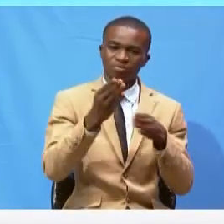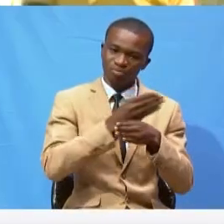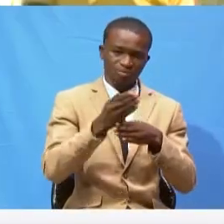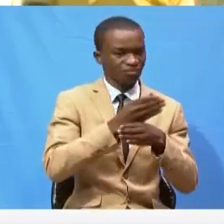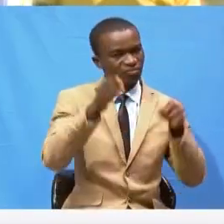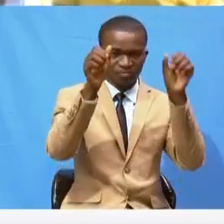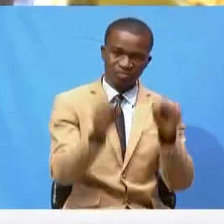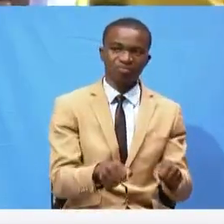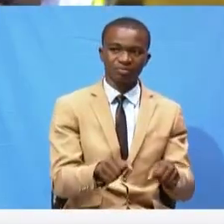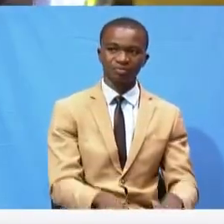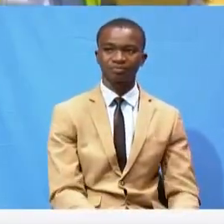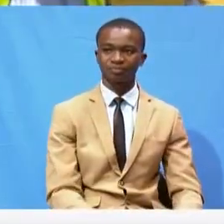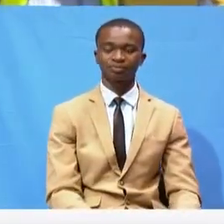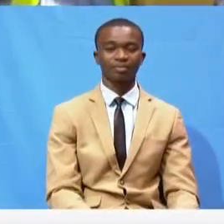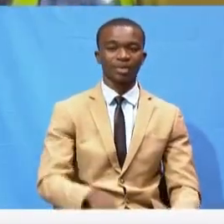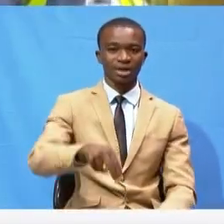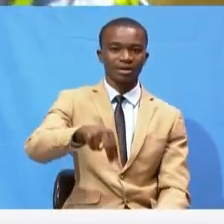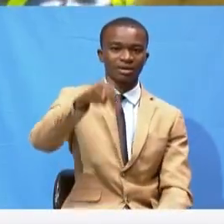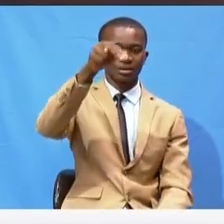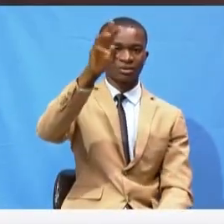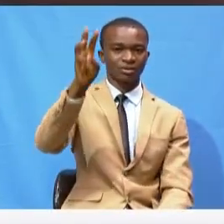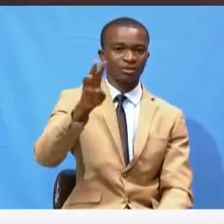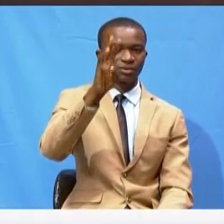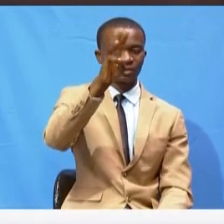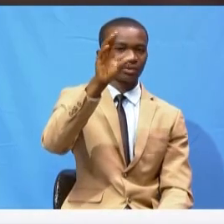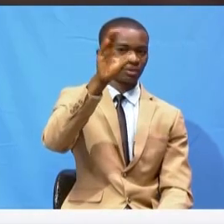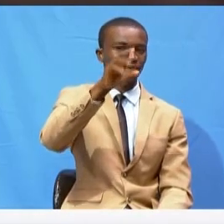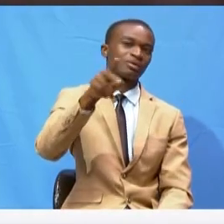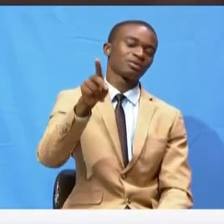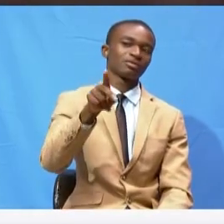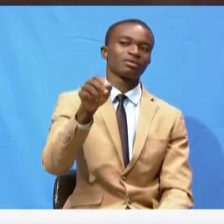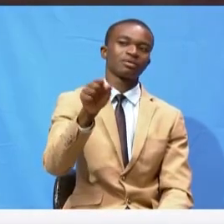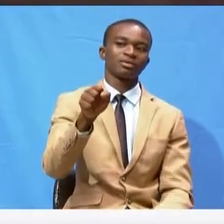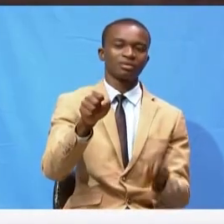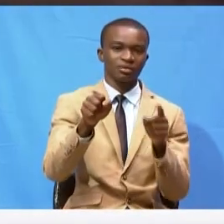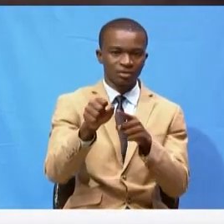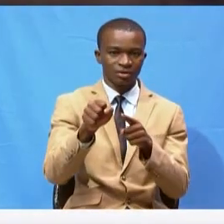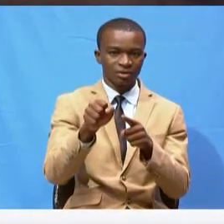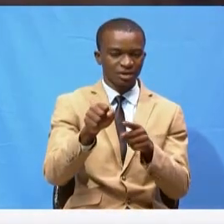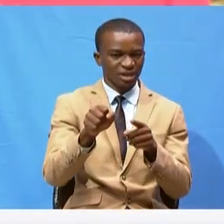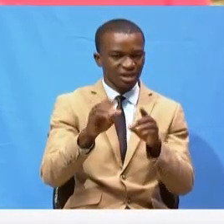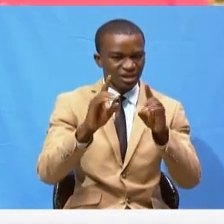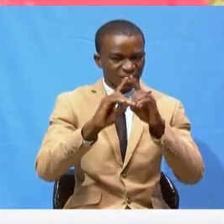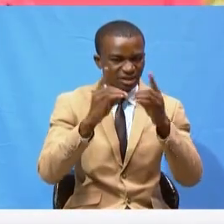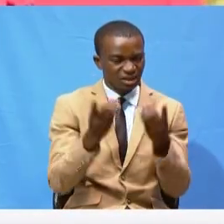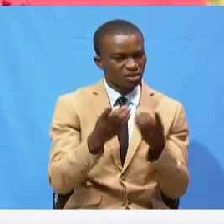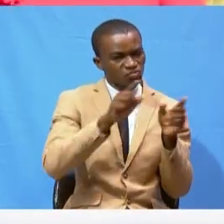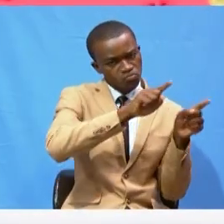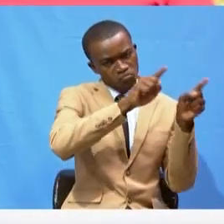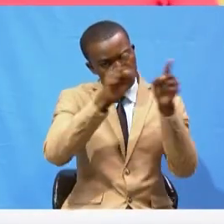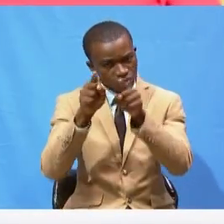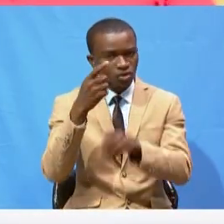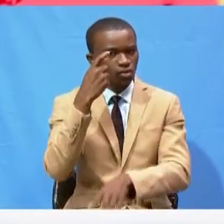reports. Northwestern Province Permanent Secretary Colonel Grantson Katambi is in the district to check on